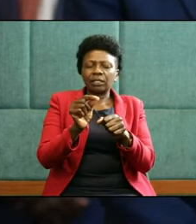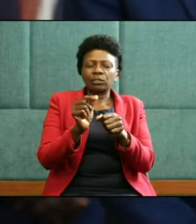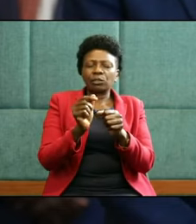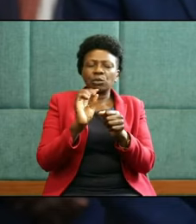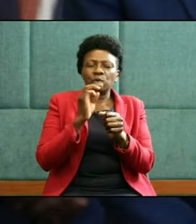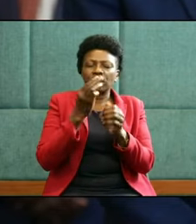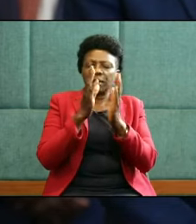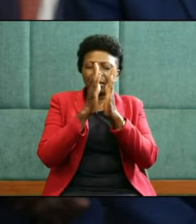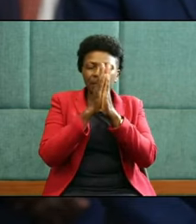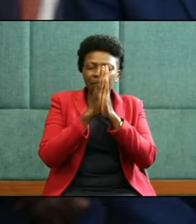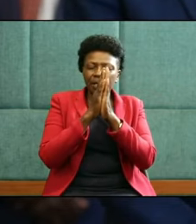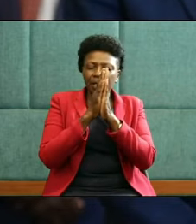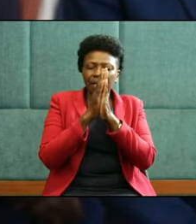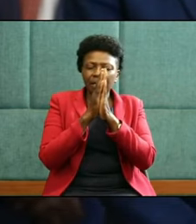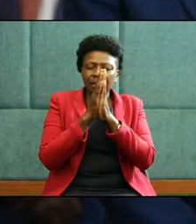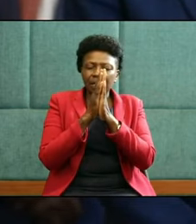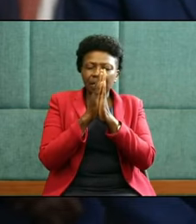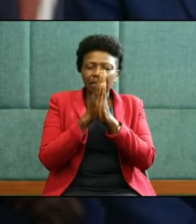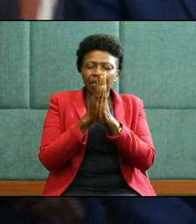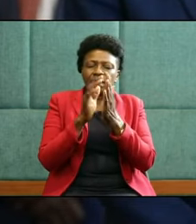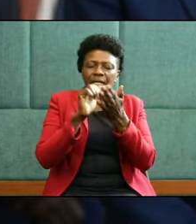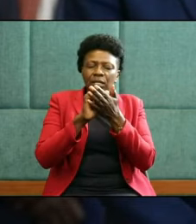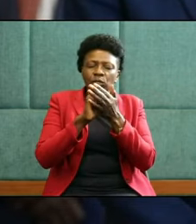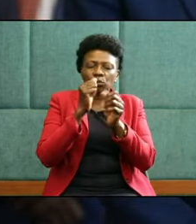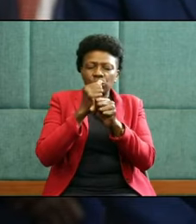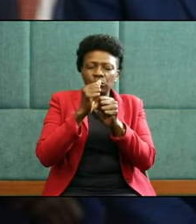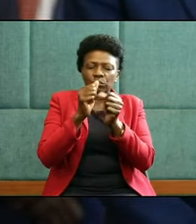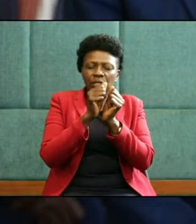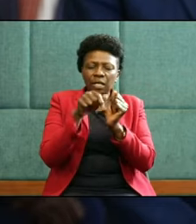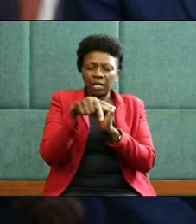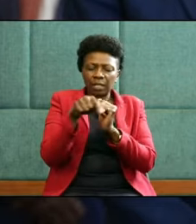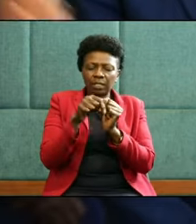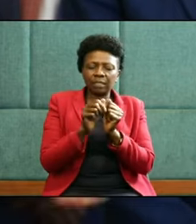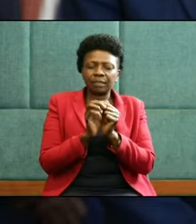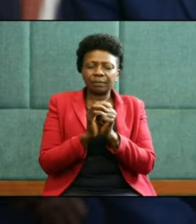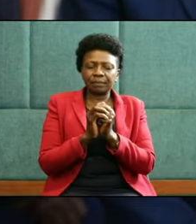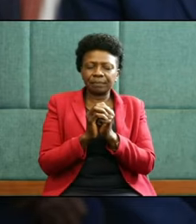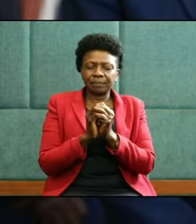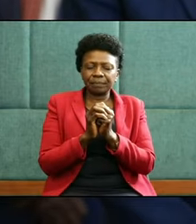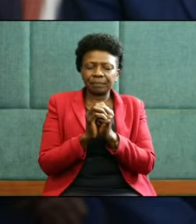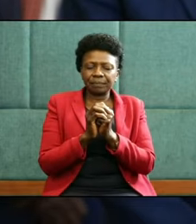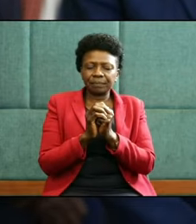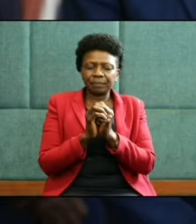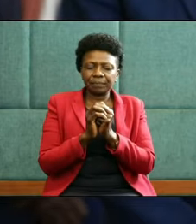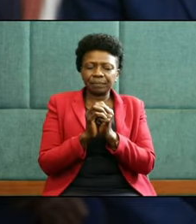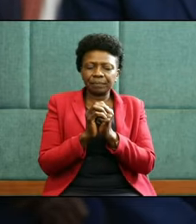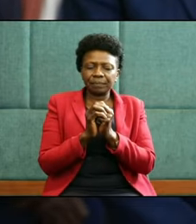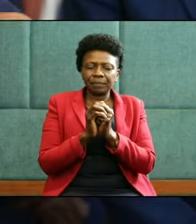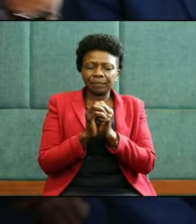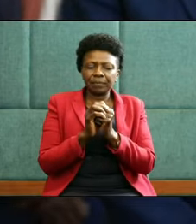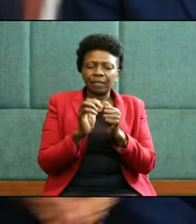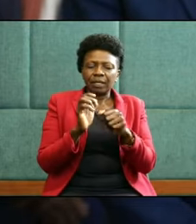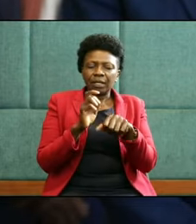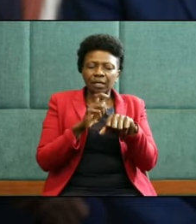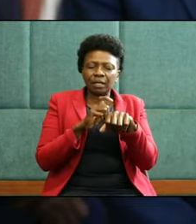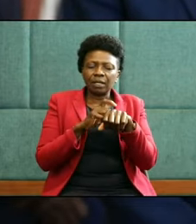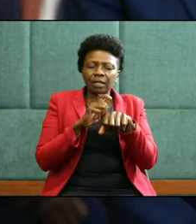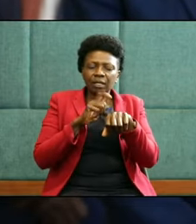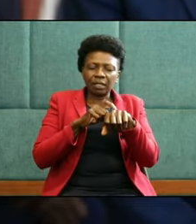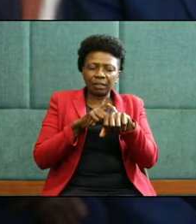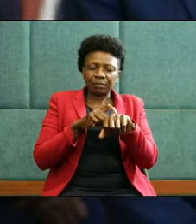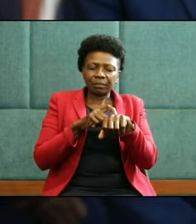this week Satan will be at work full time, but he's no match to your power. Silence the work of the